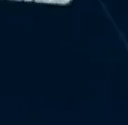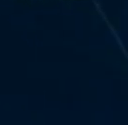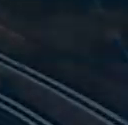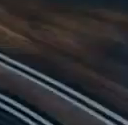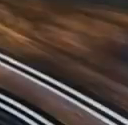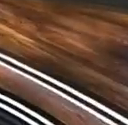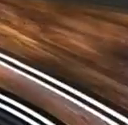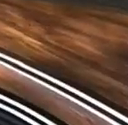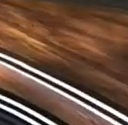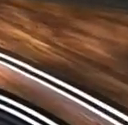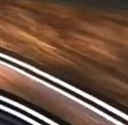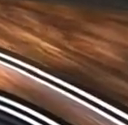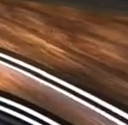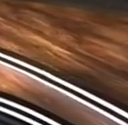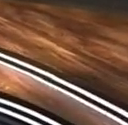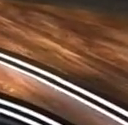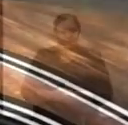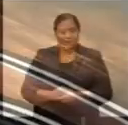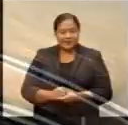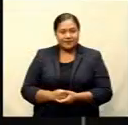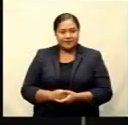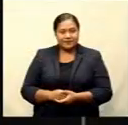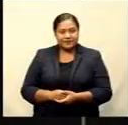Suva, Edwin Nunn.